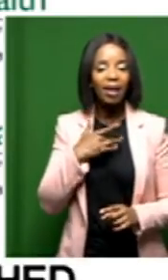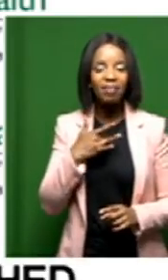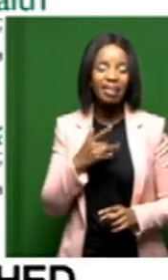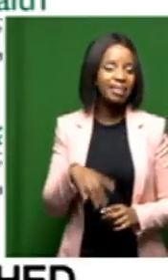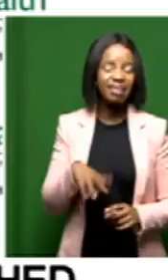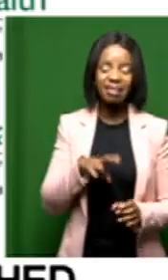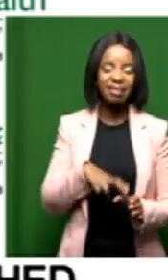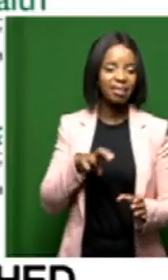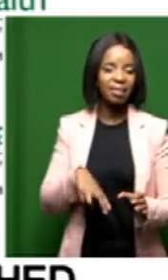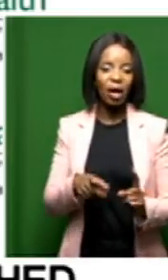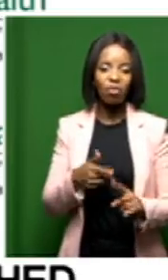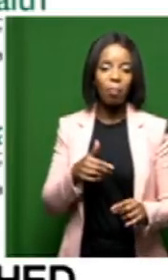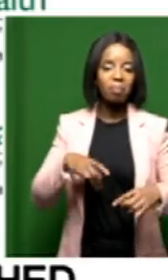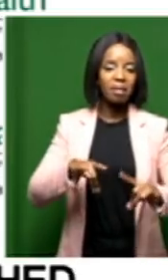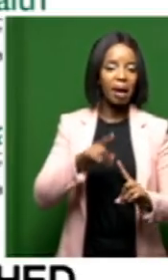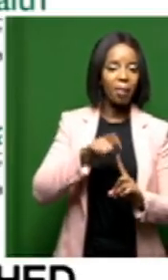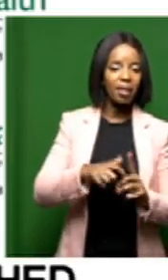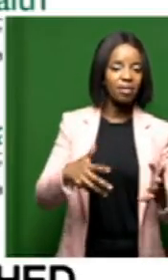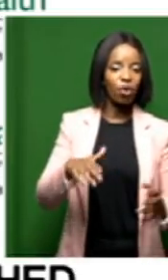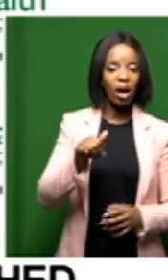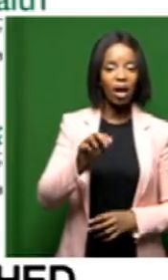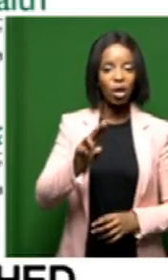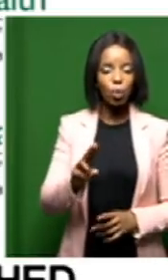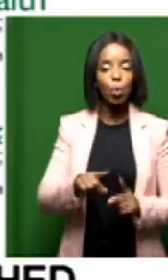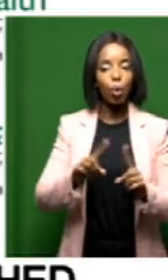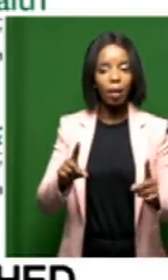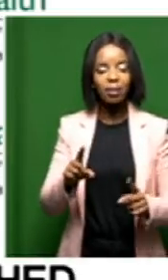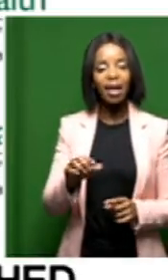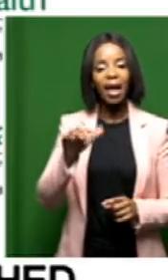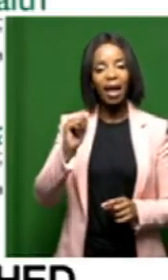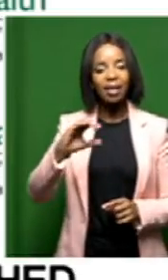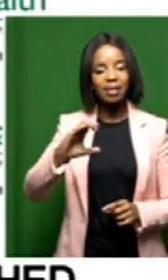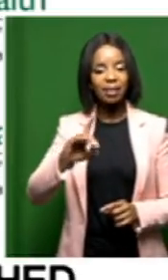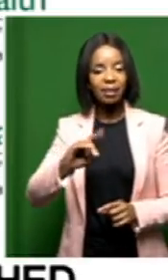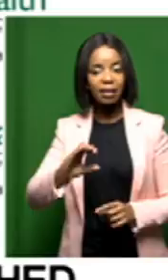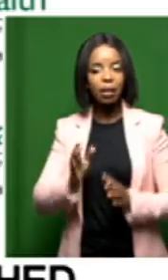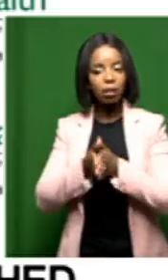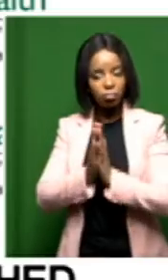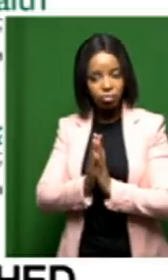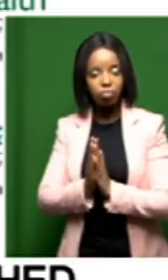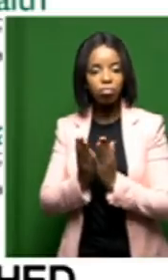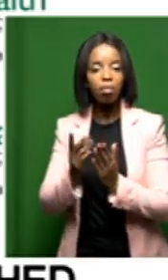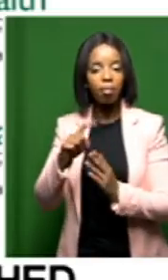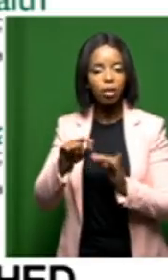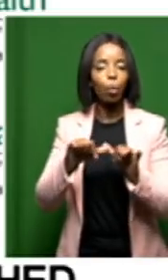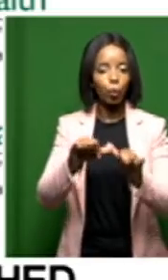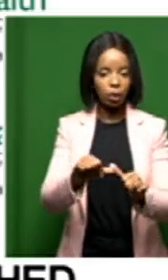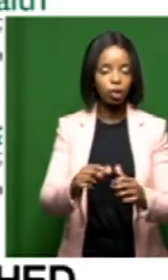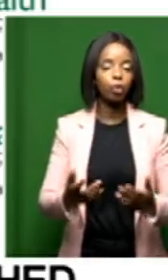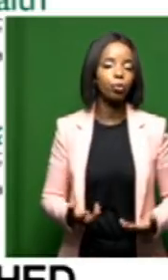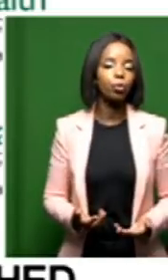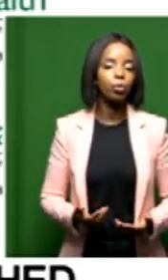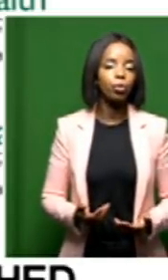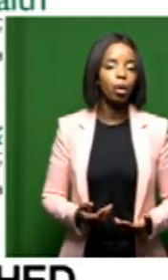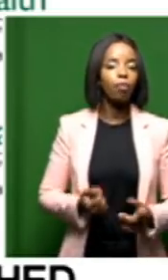to champion the fight against COVID. So he had already initiated a vaccine, African vaccine acquisition task